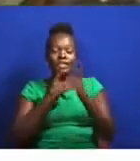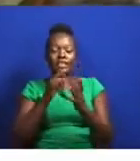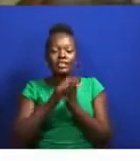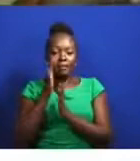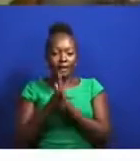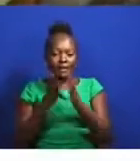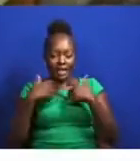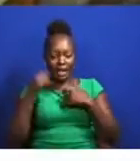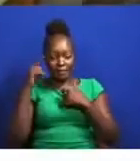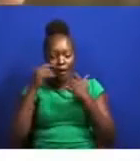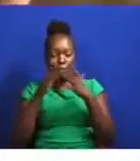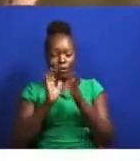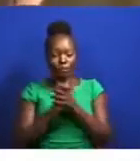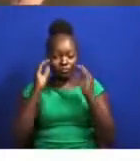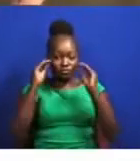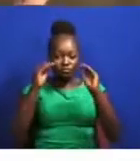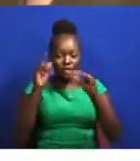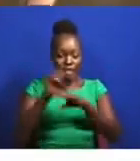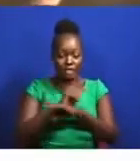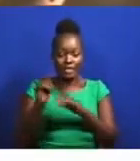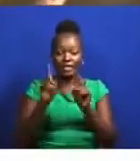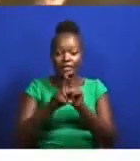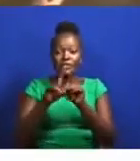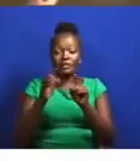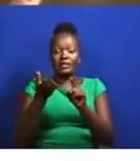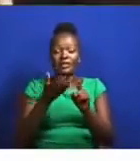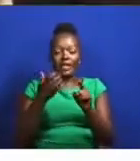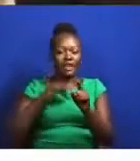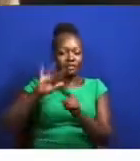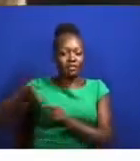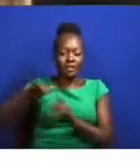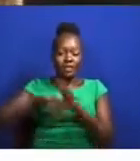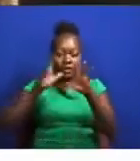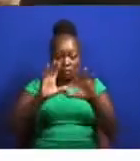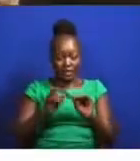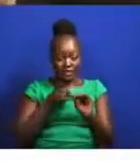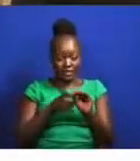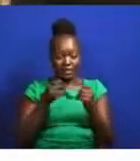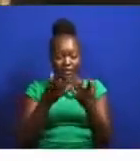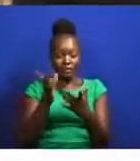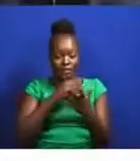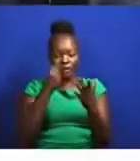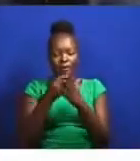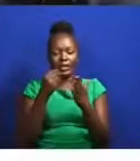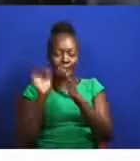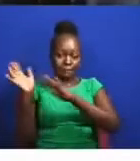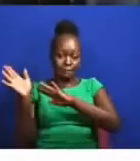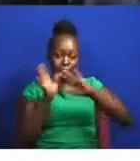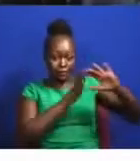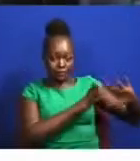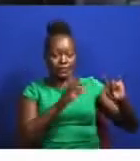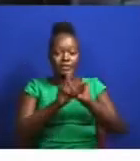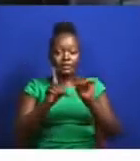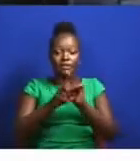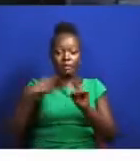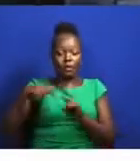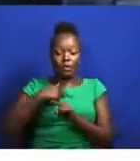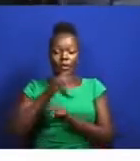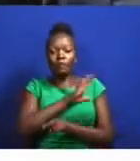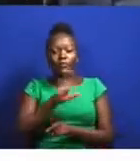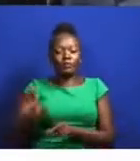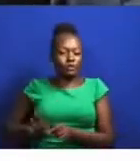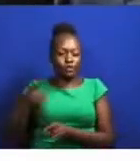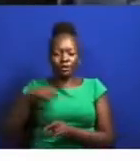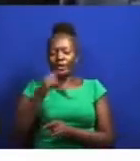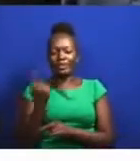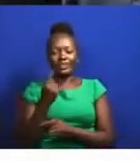further civic education, though he decries a deficit in budgetary allocation. As a commission, we only got